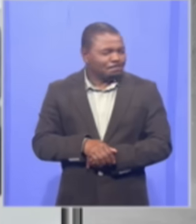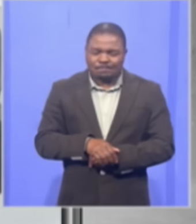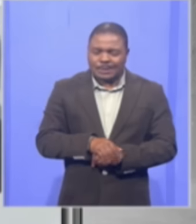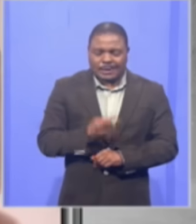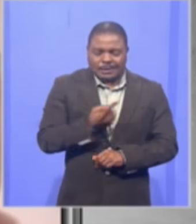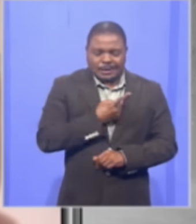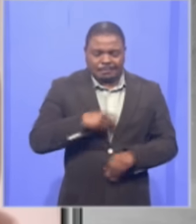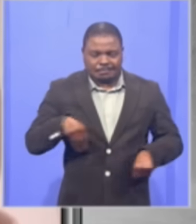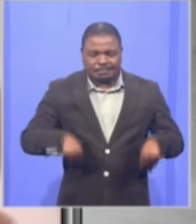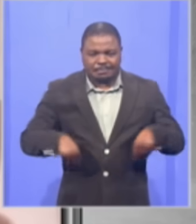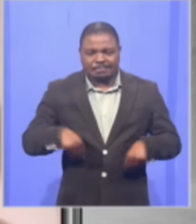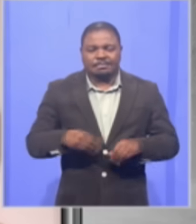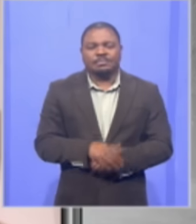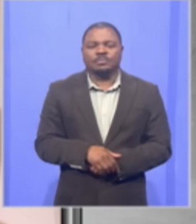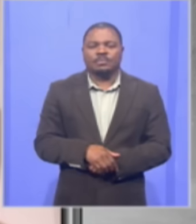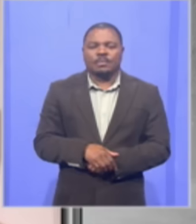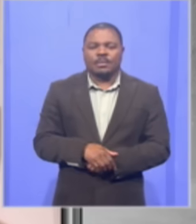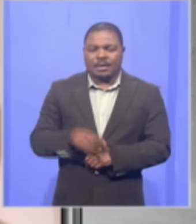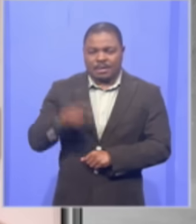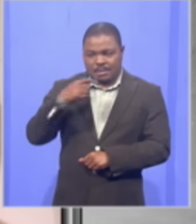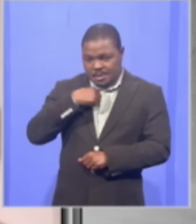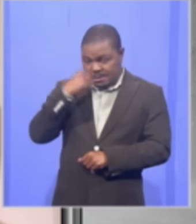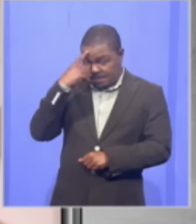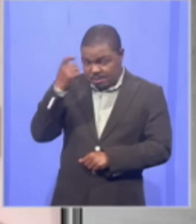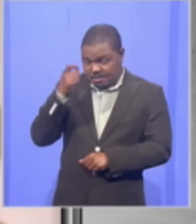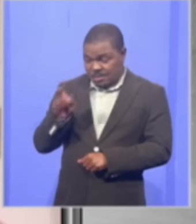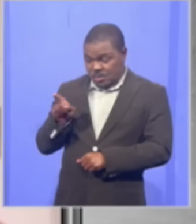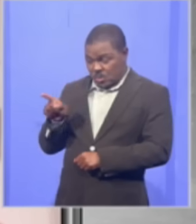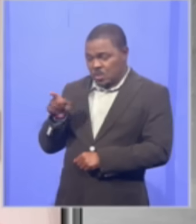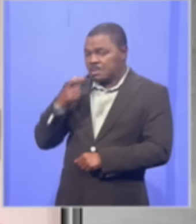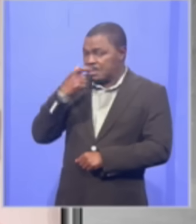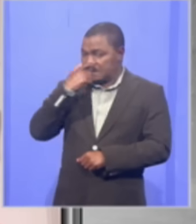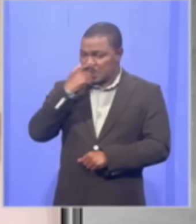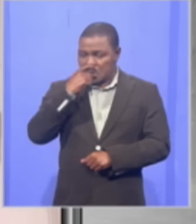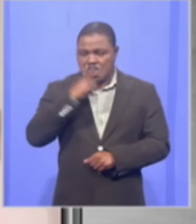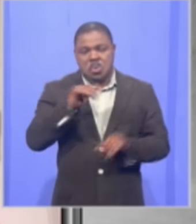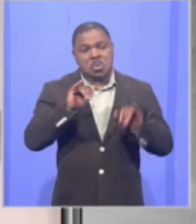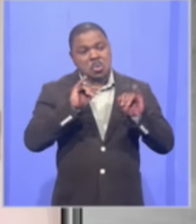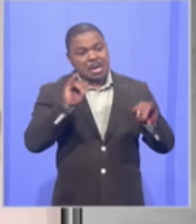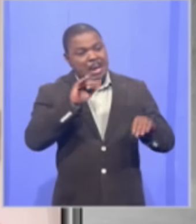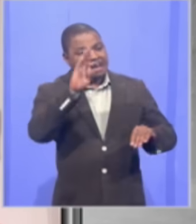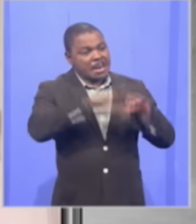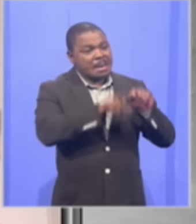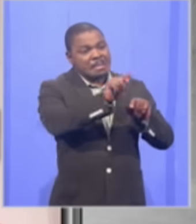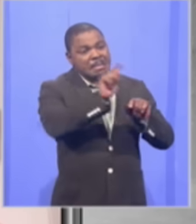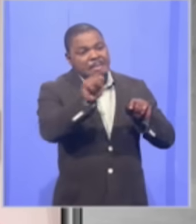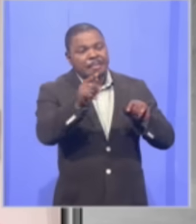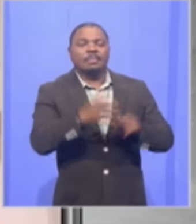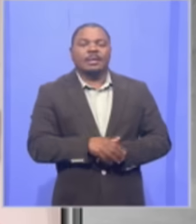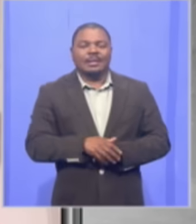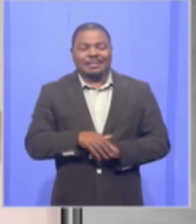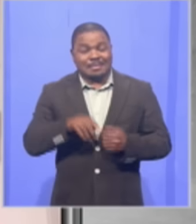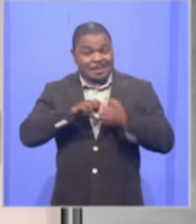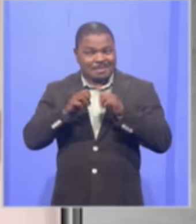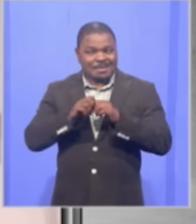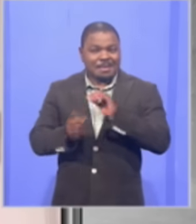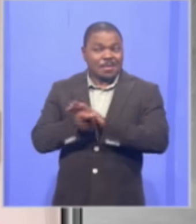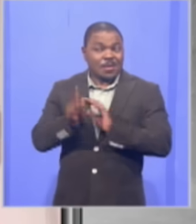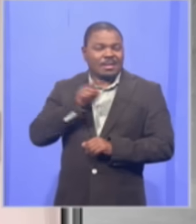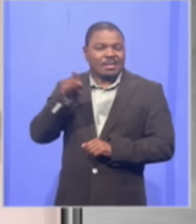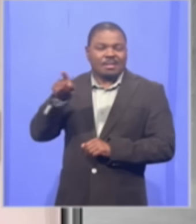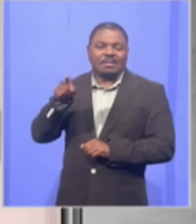dipokotho tsa bona. Ke nana hore matamela Ramaphosa hore a tšee magato a šoro o phusha ke tabela Mkhwanazi